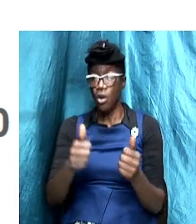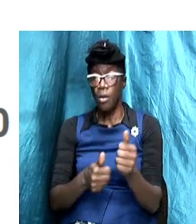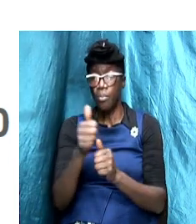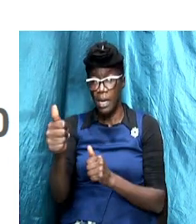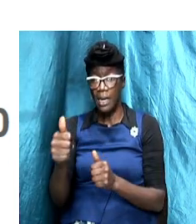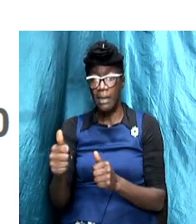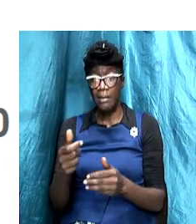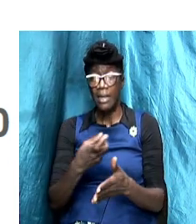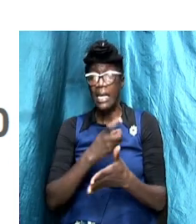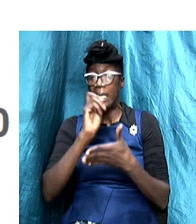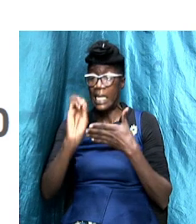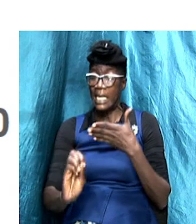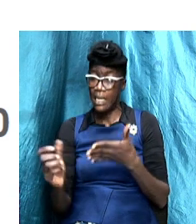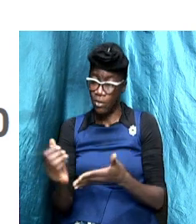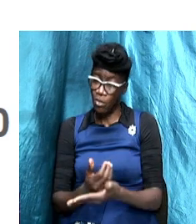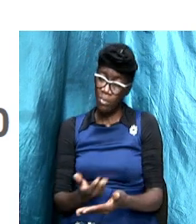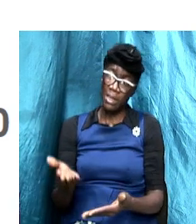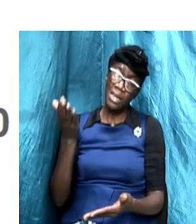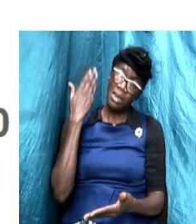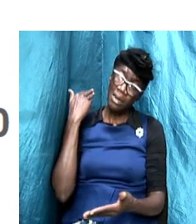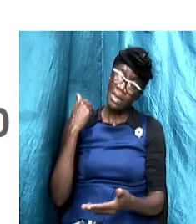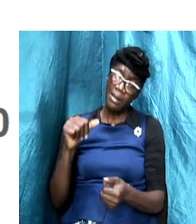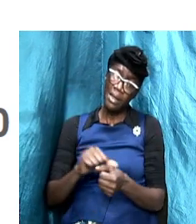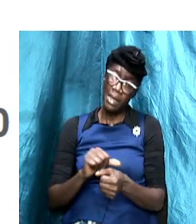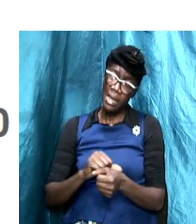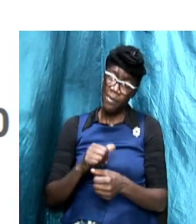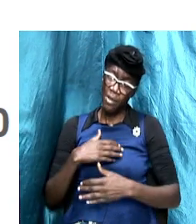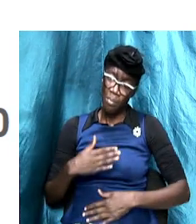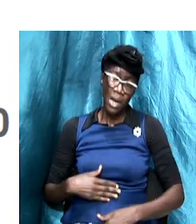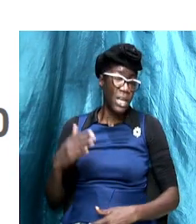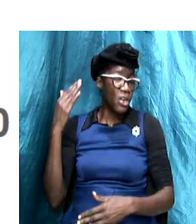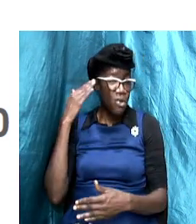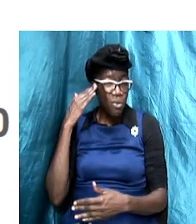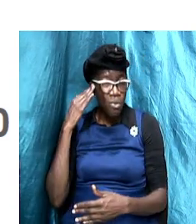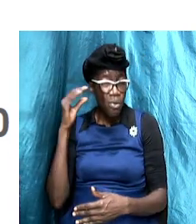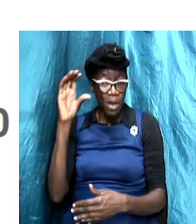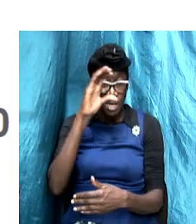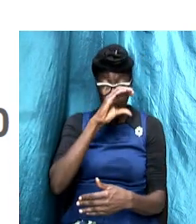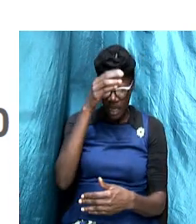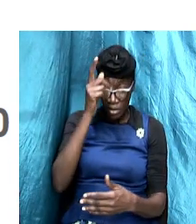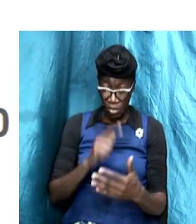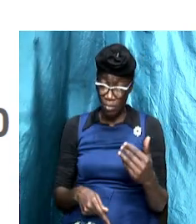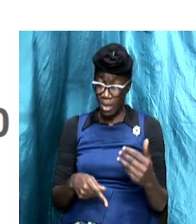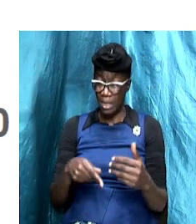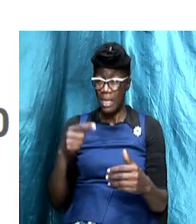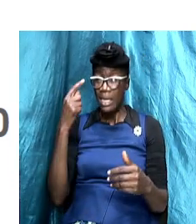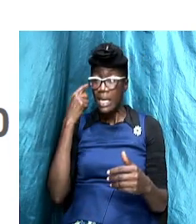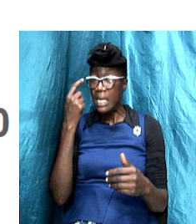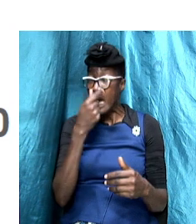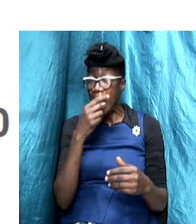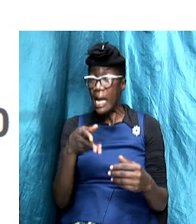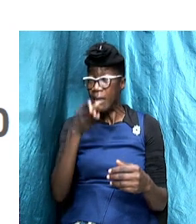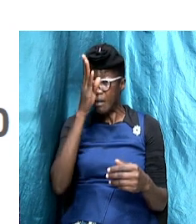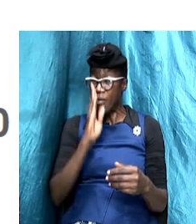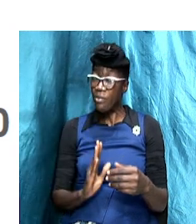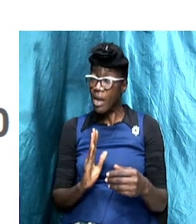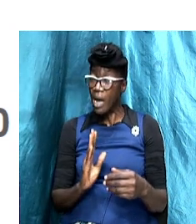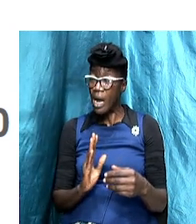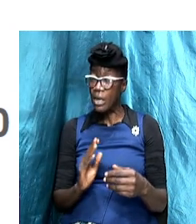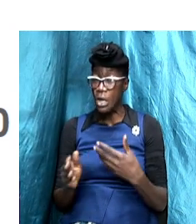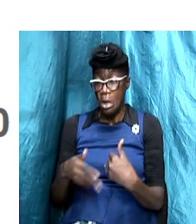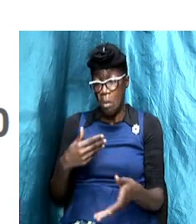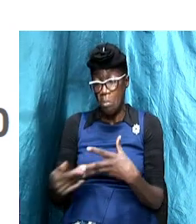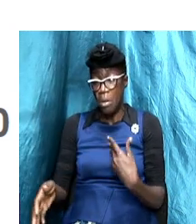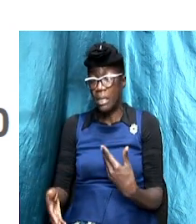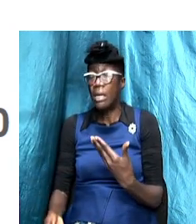you did something back in the day. And everybody knew about it. Guess what? In the eyes of God, in the eyes of who matters the most, if